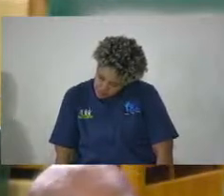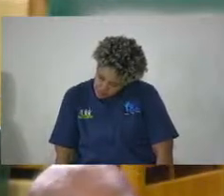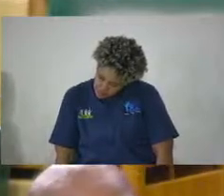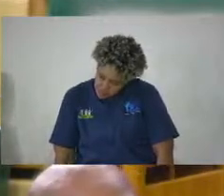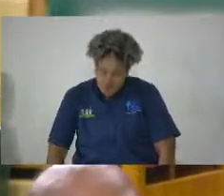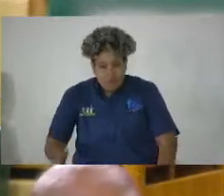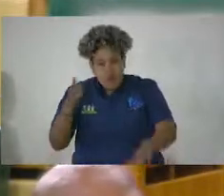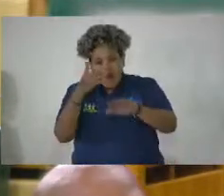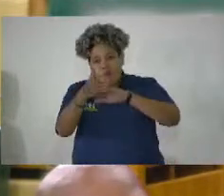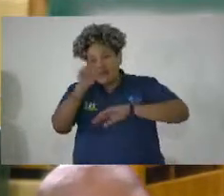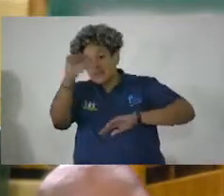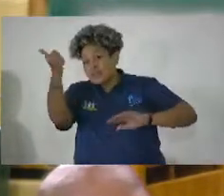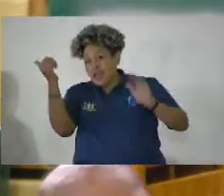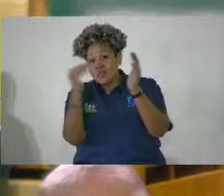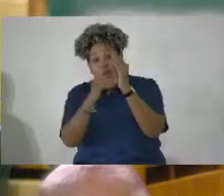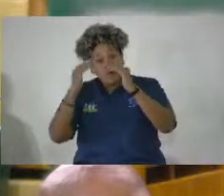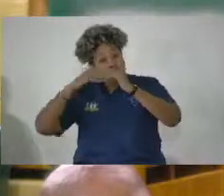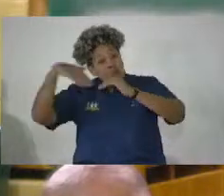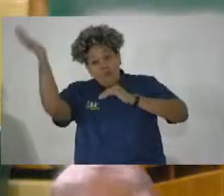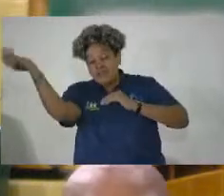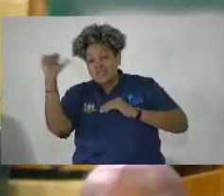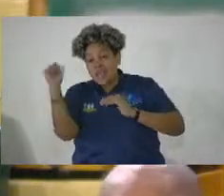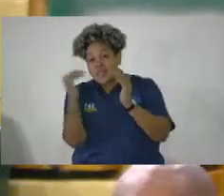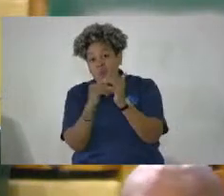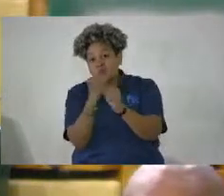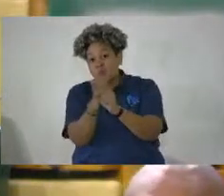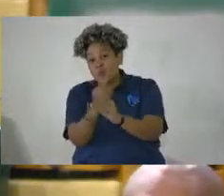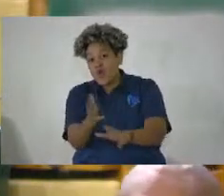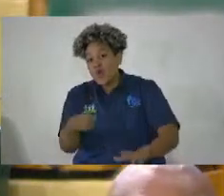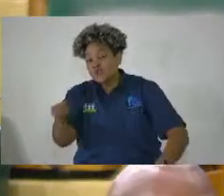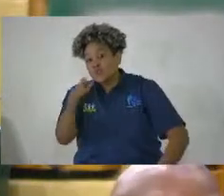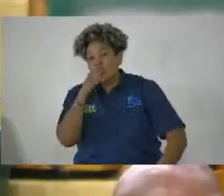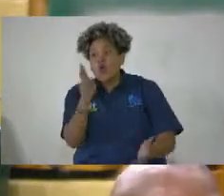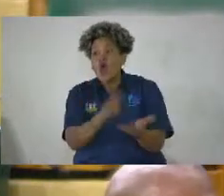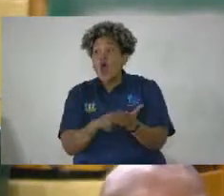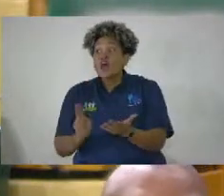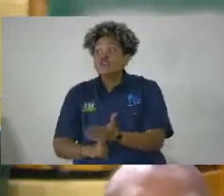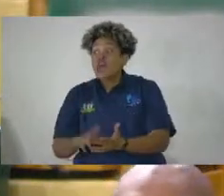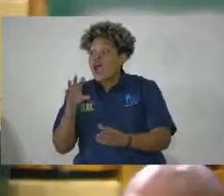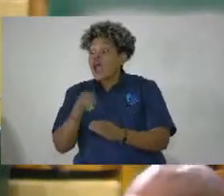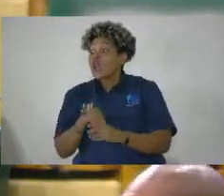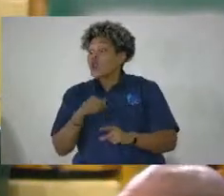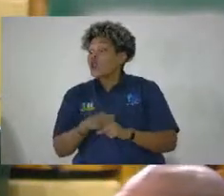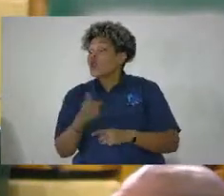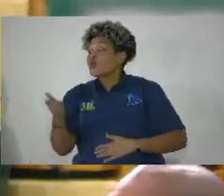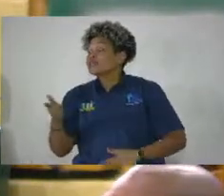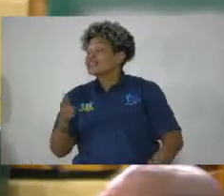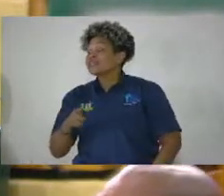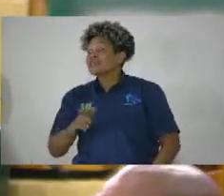Over 10,000 workers who are on contract, including